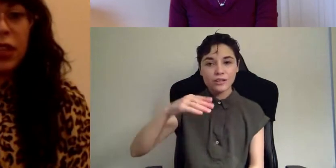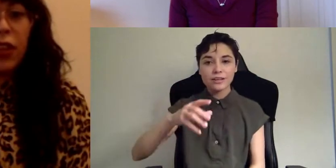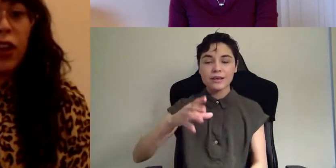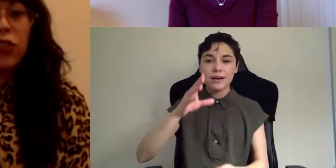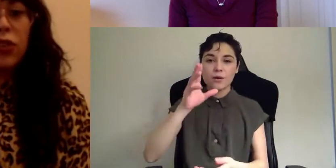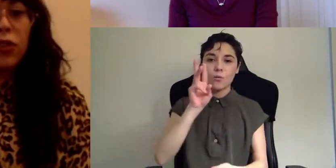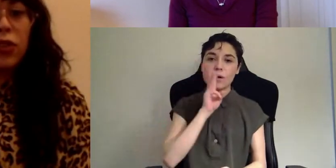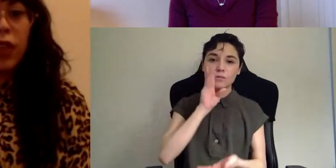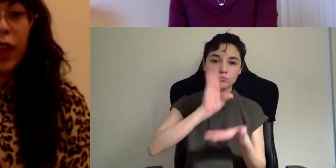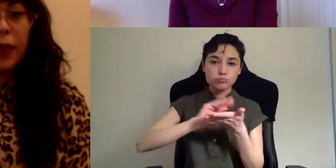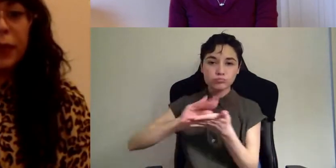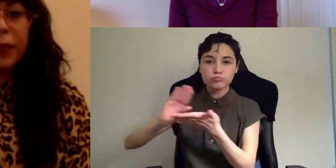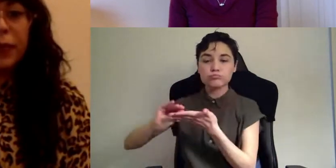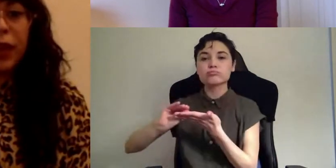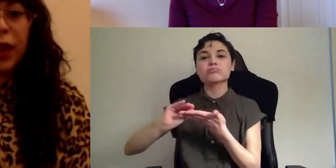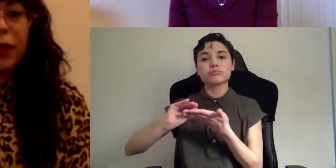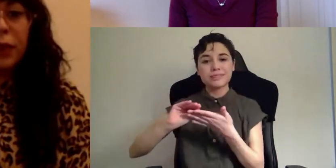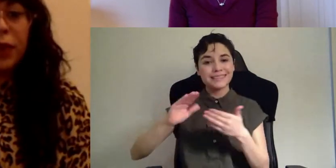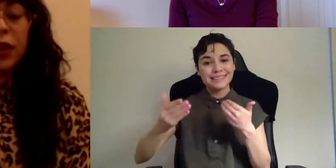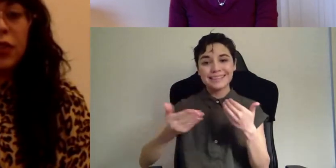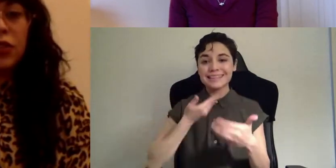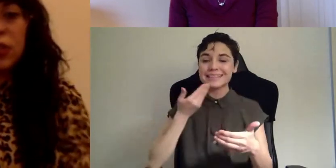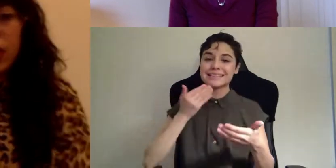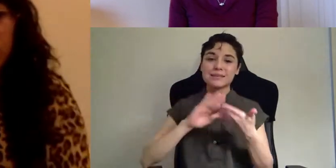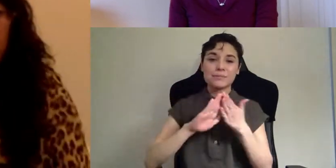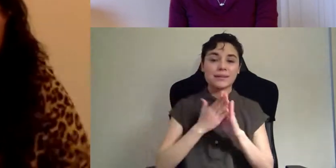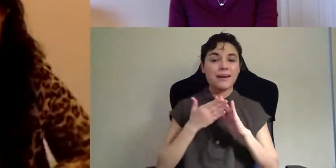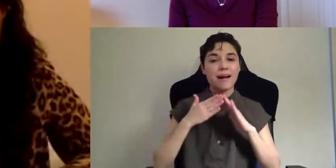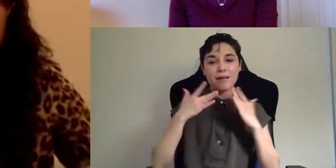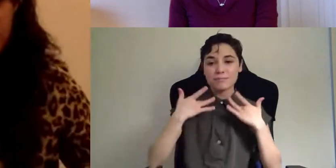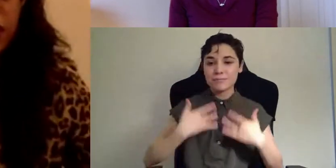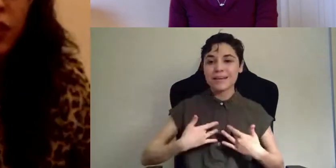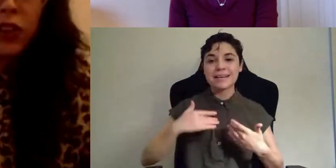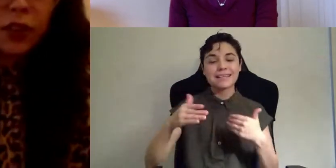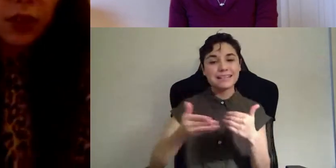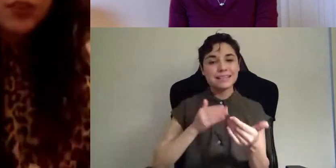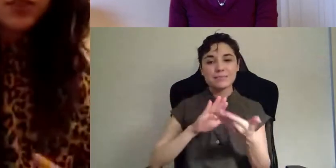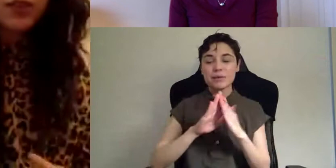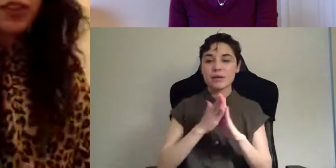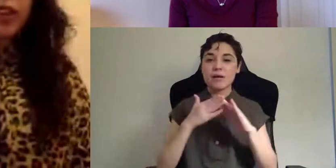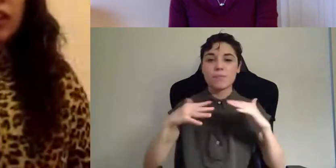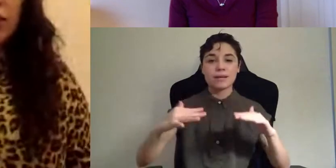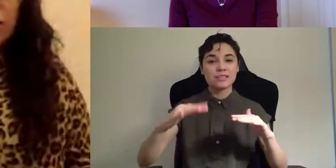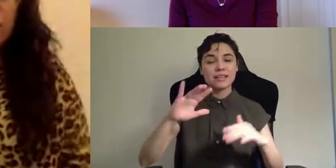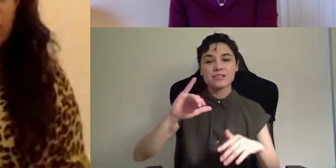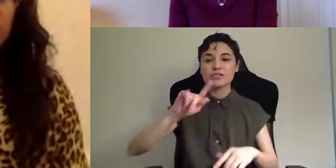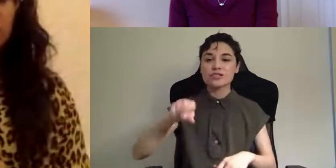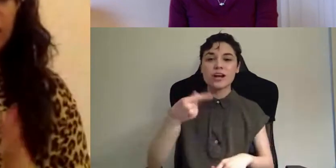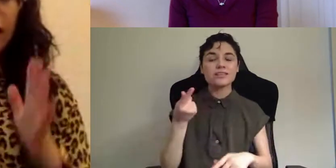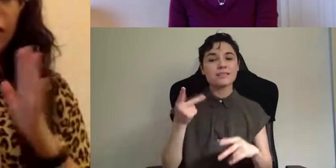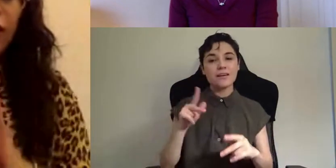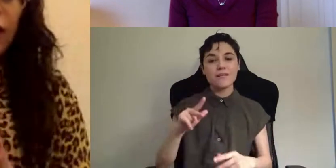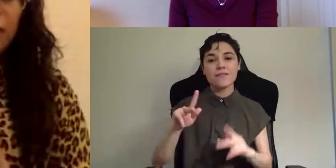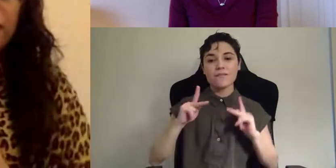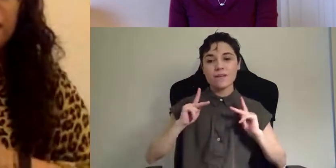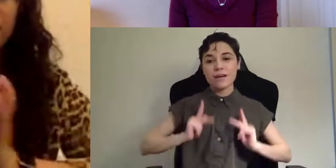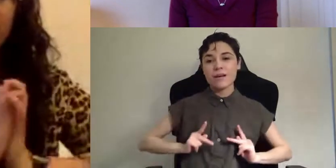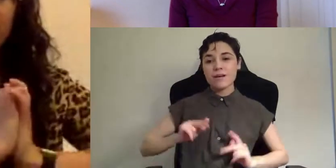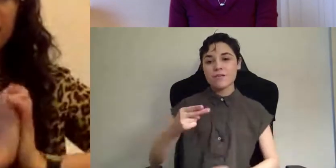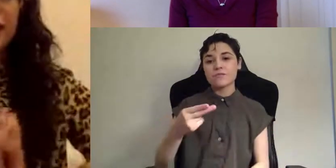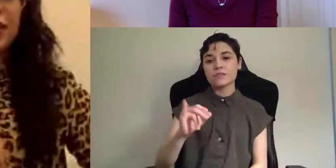a physiological thing. Yeah. It's just 100% physiological. So if you're feeling like